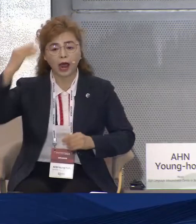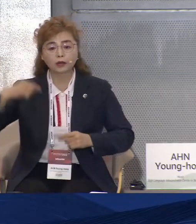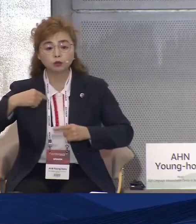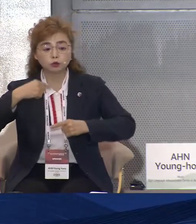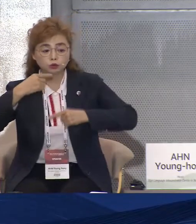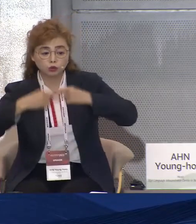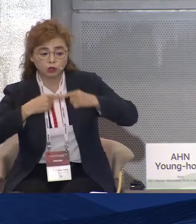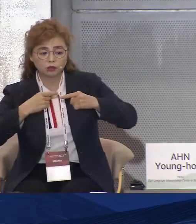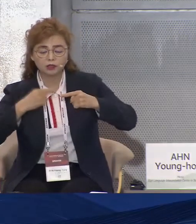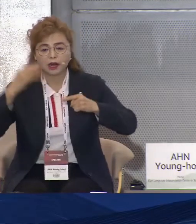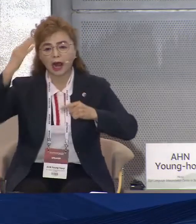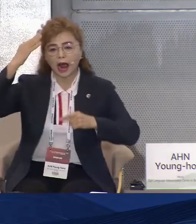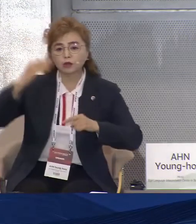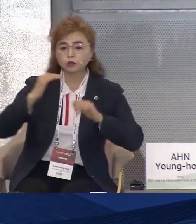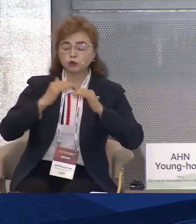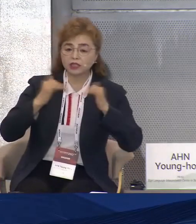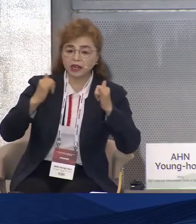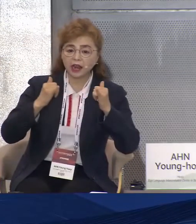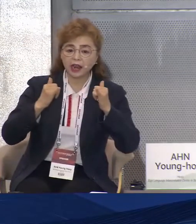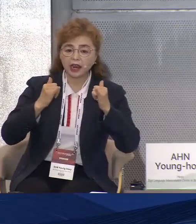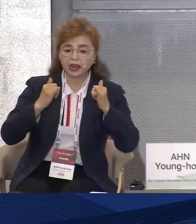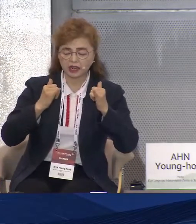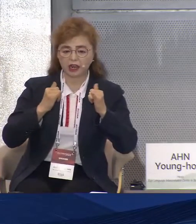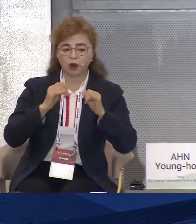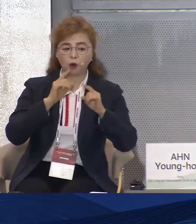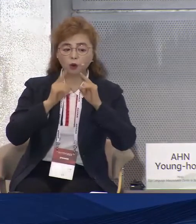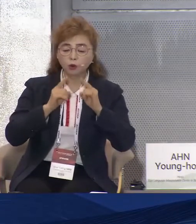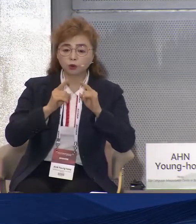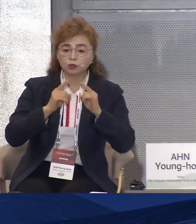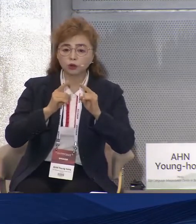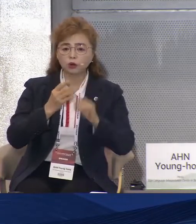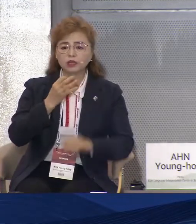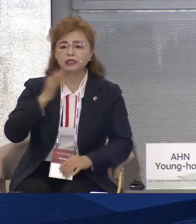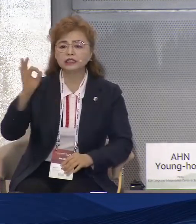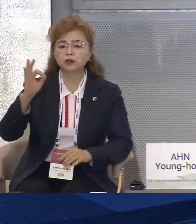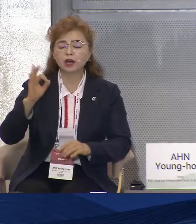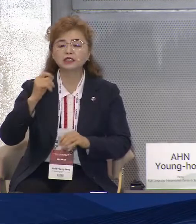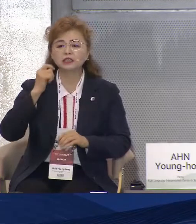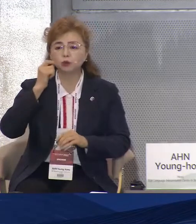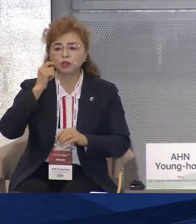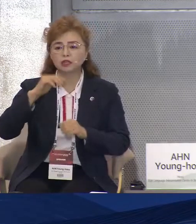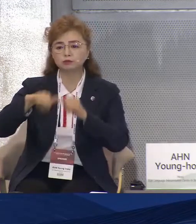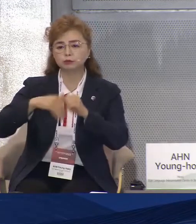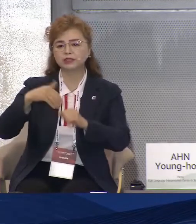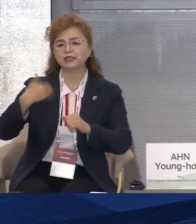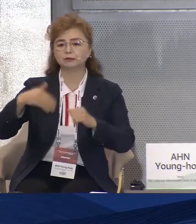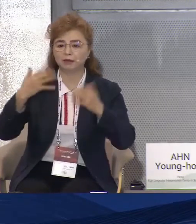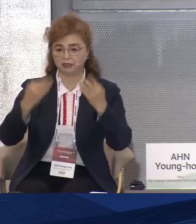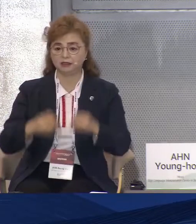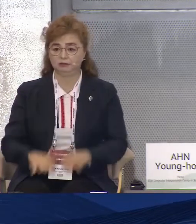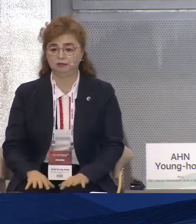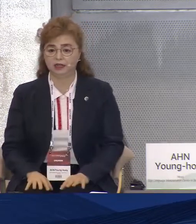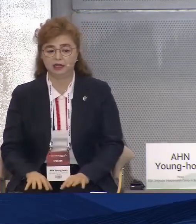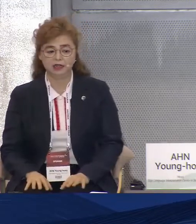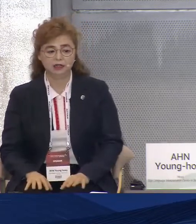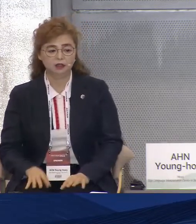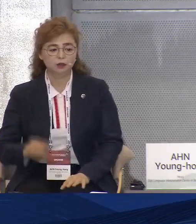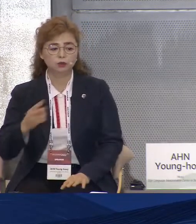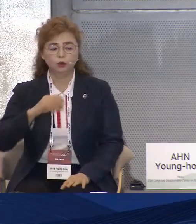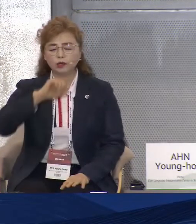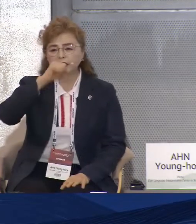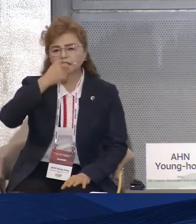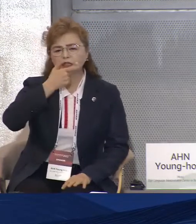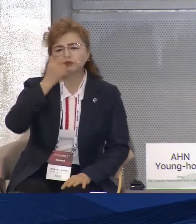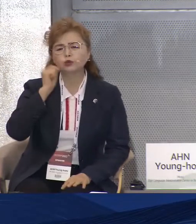sign language interpretation when there is a demand. And the society does not recognize Korean Sign Language as part